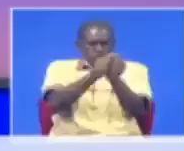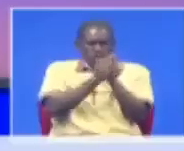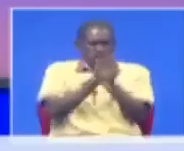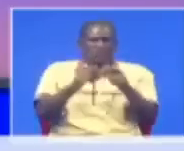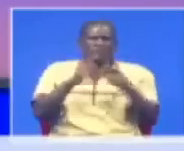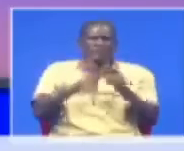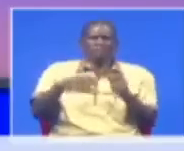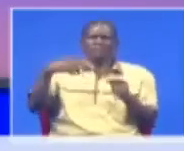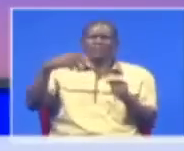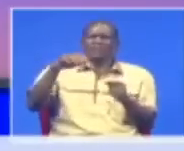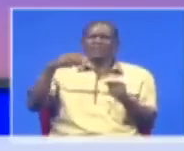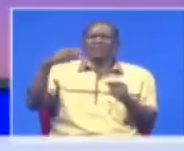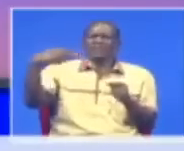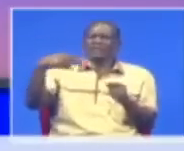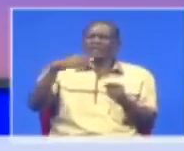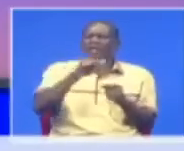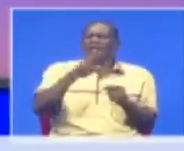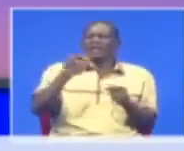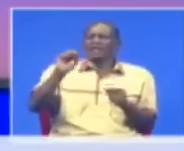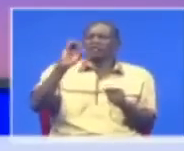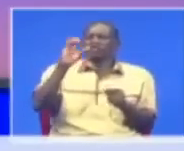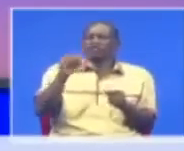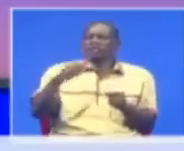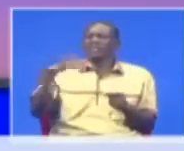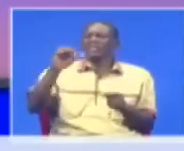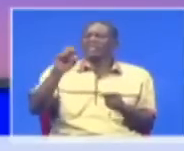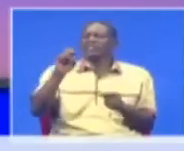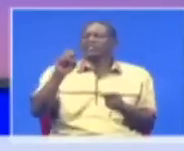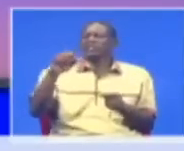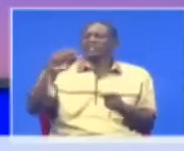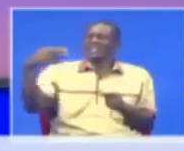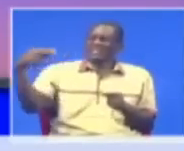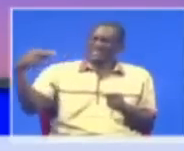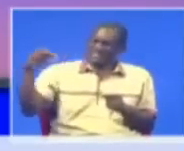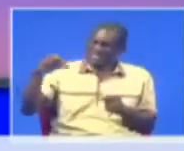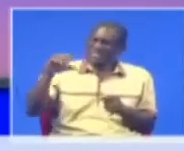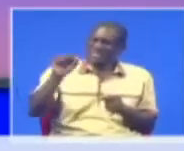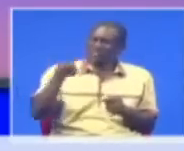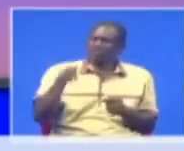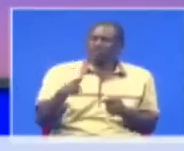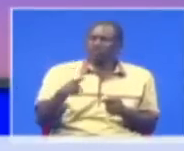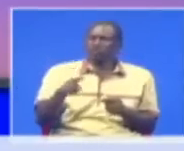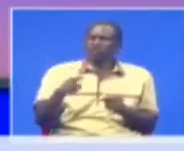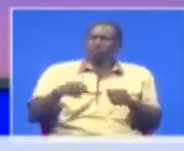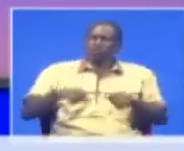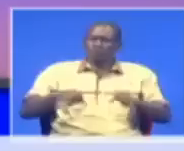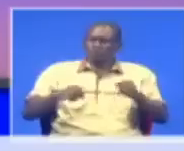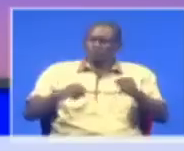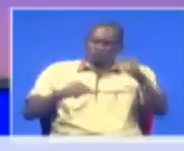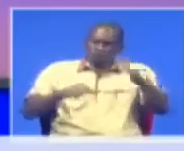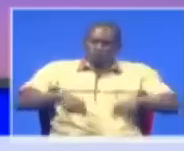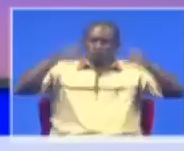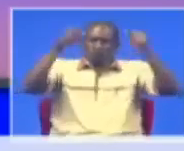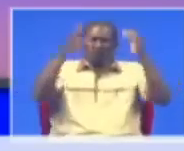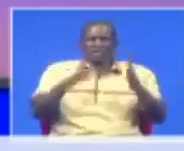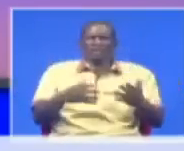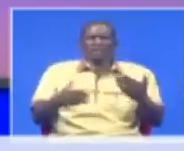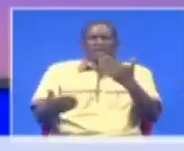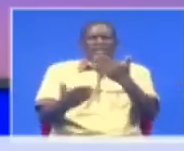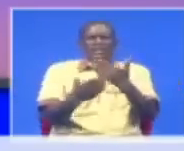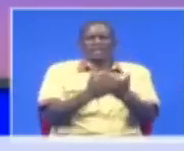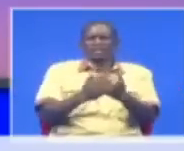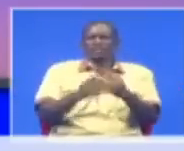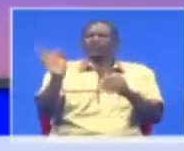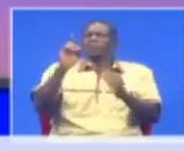Hudson Wakise, a GSU officer attached to the Interior Ministry, would end up murdering his wife, Pauline